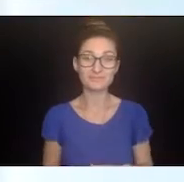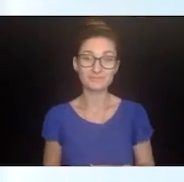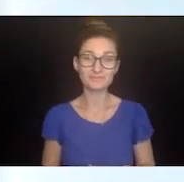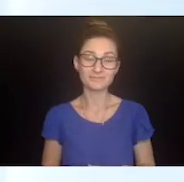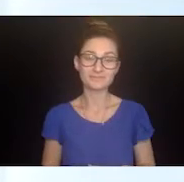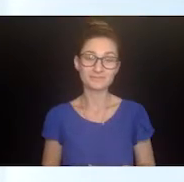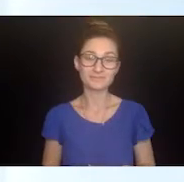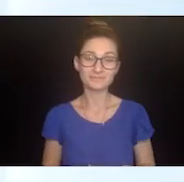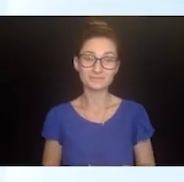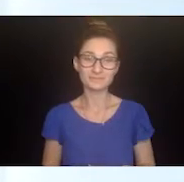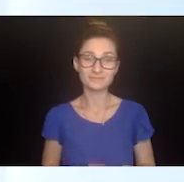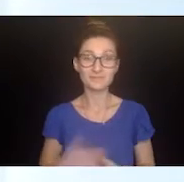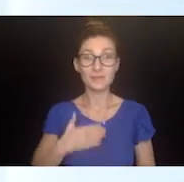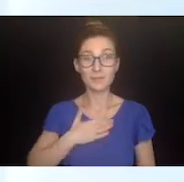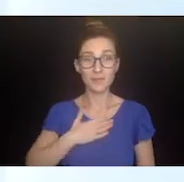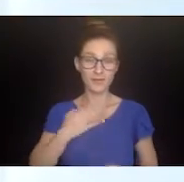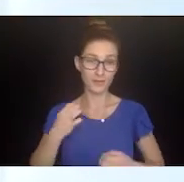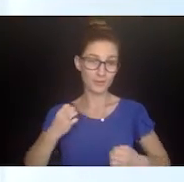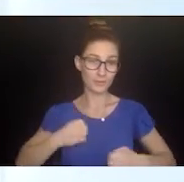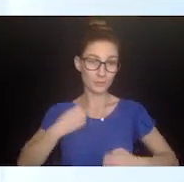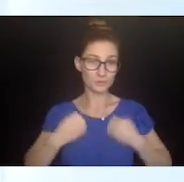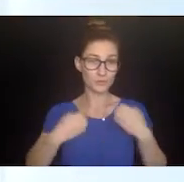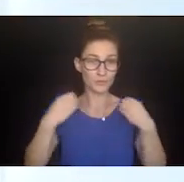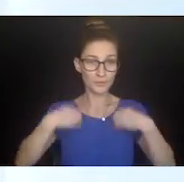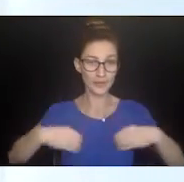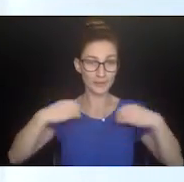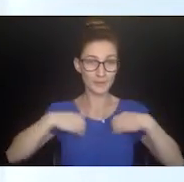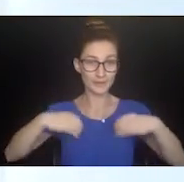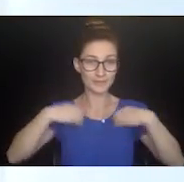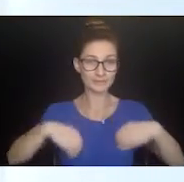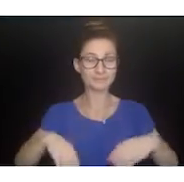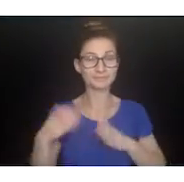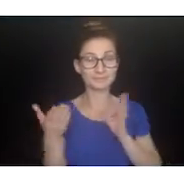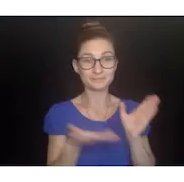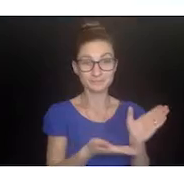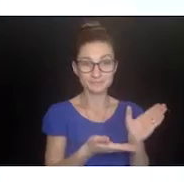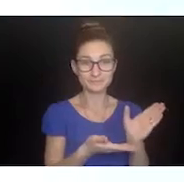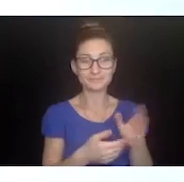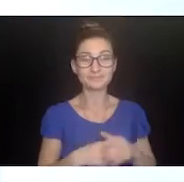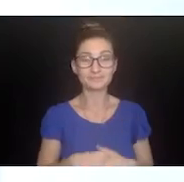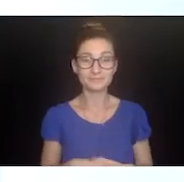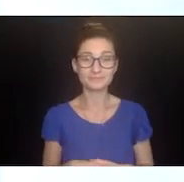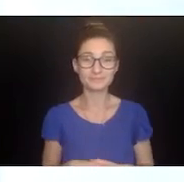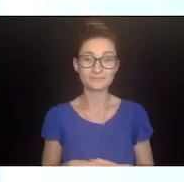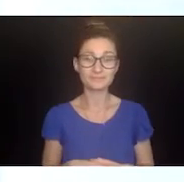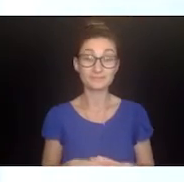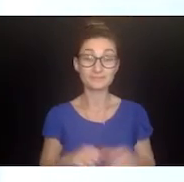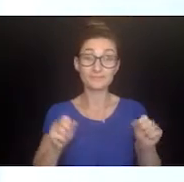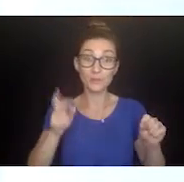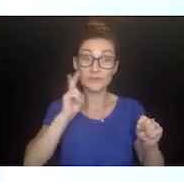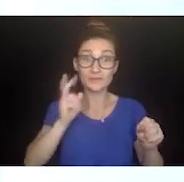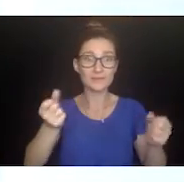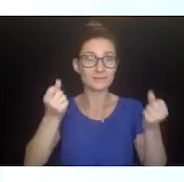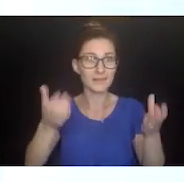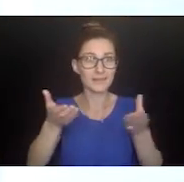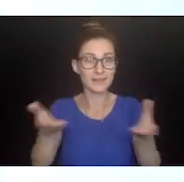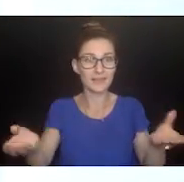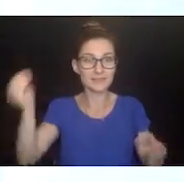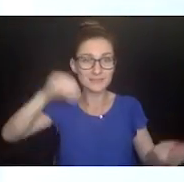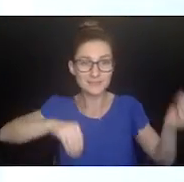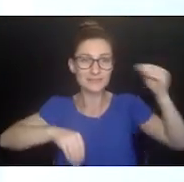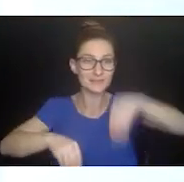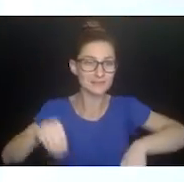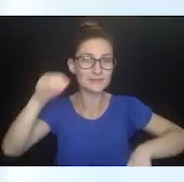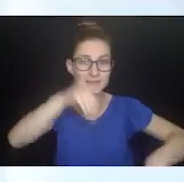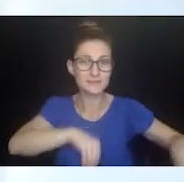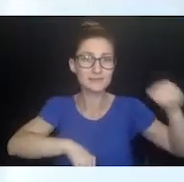it. This is my emotional backpack. And you can see there's things in it.